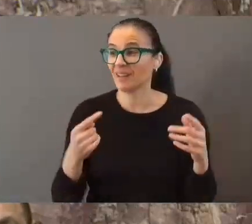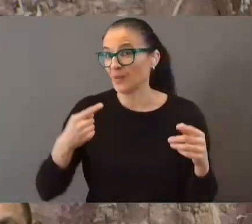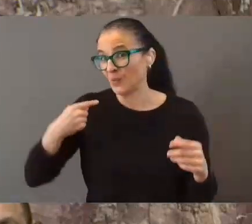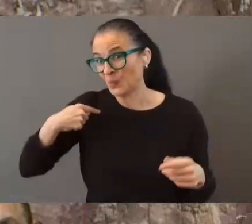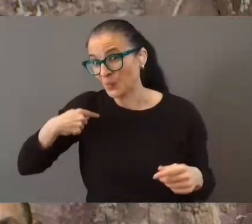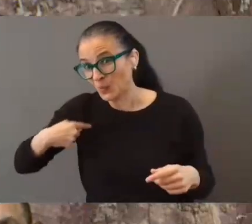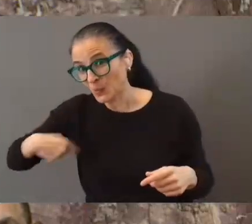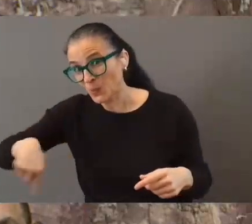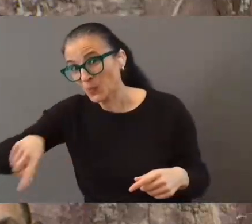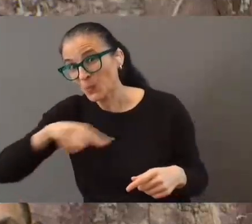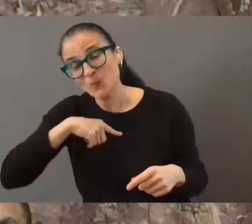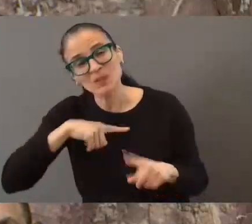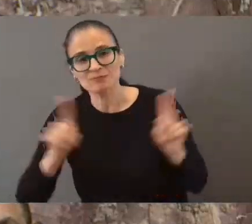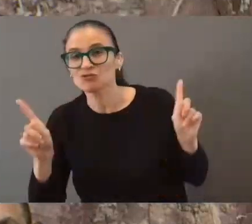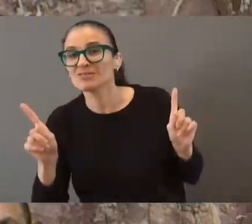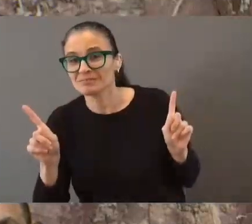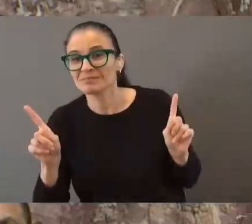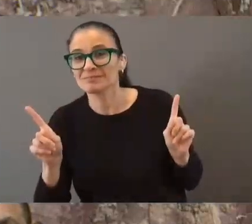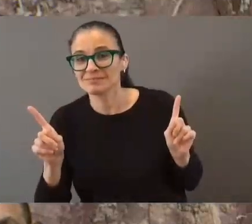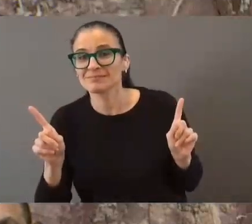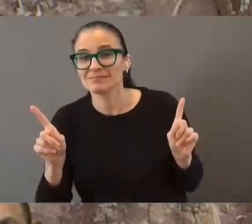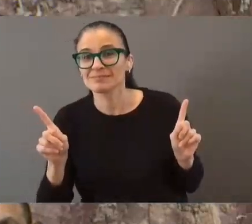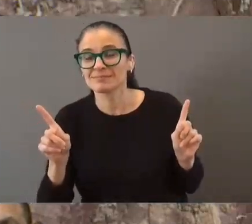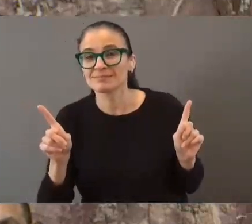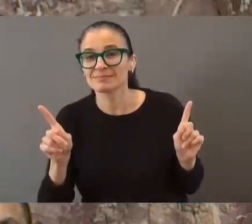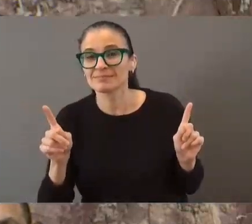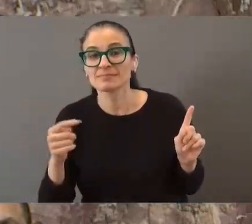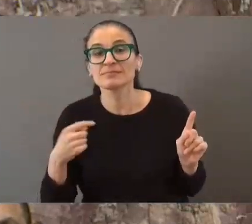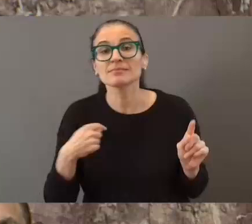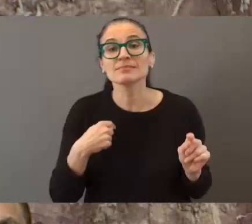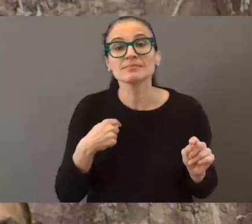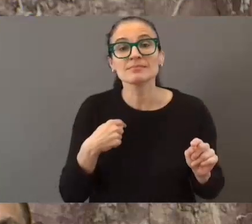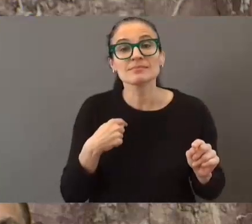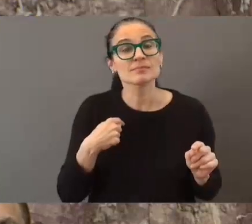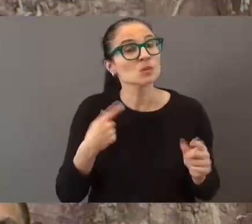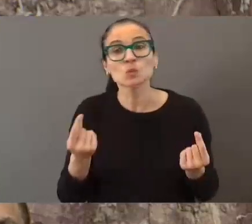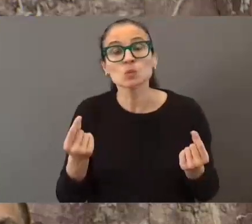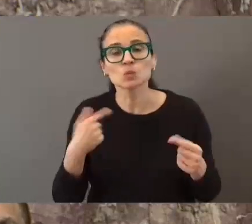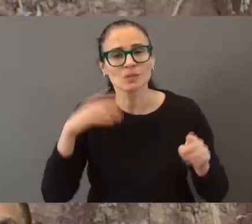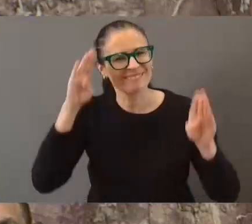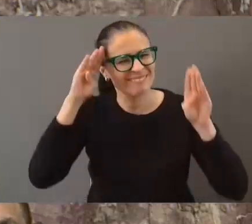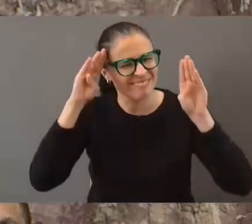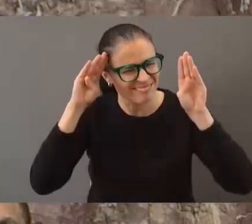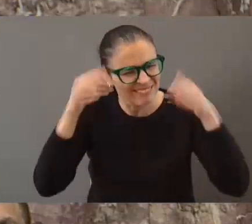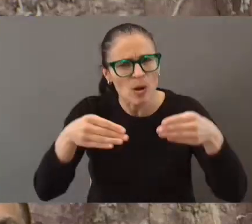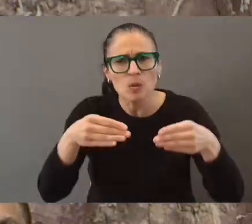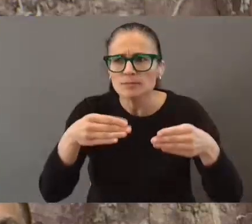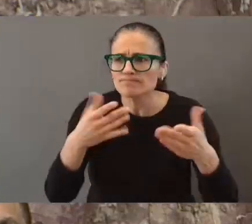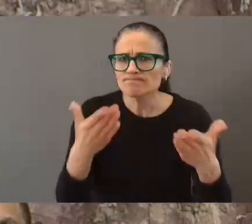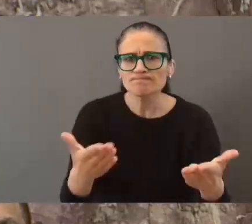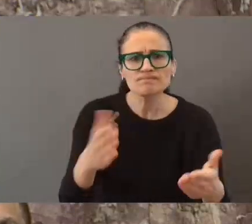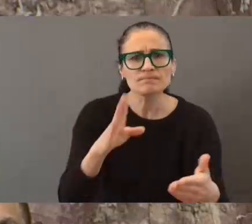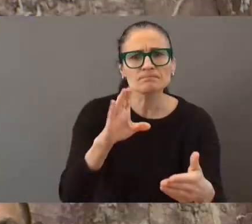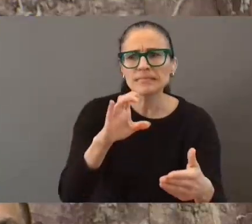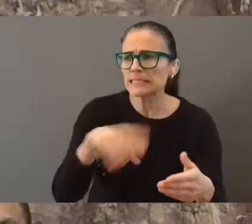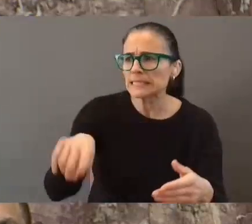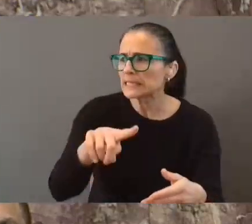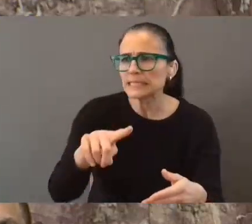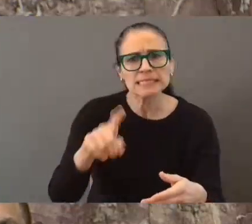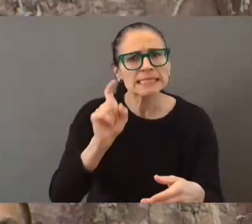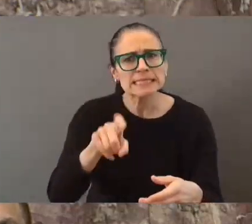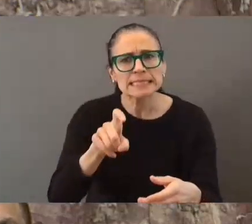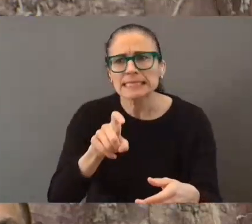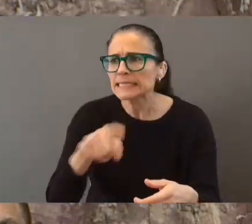is different. We have focused on the interests of British Columbia and delivered so far, under construction,